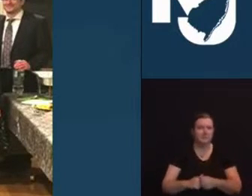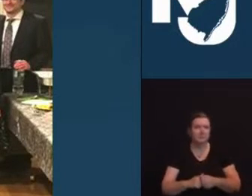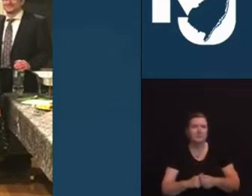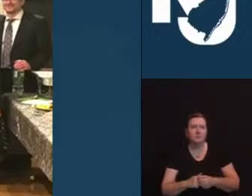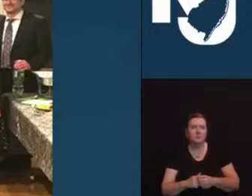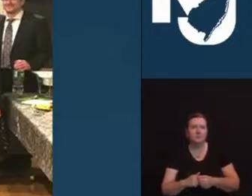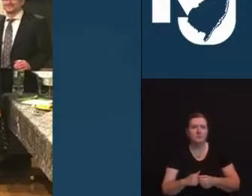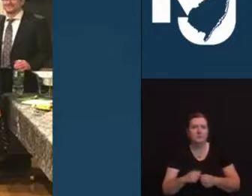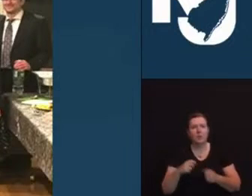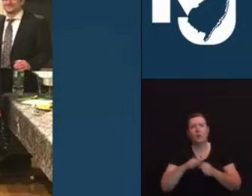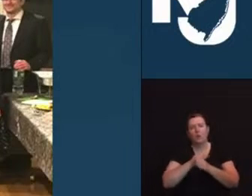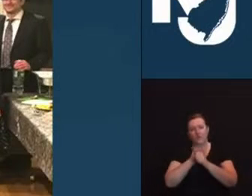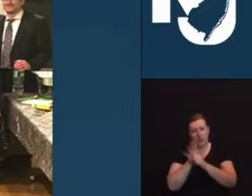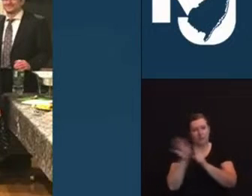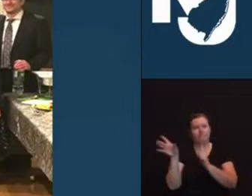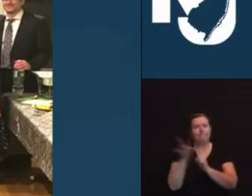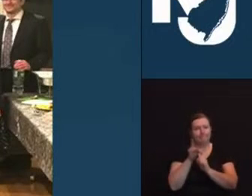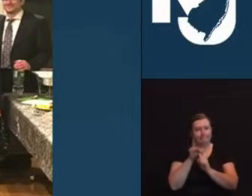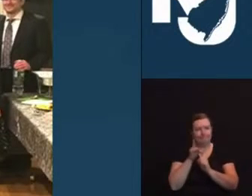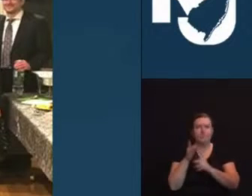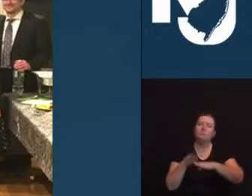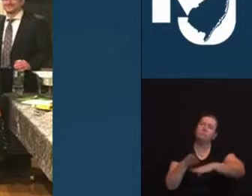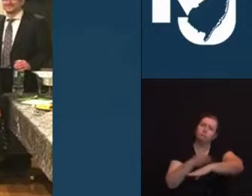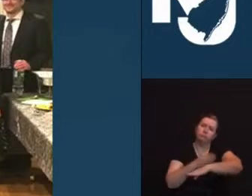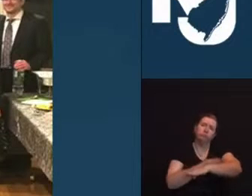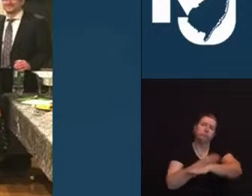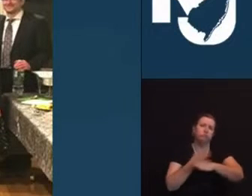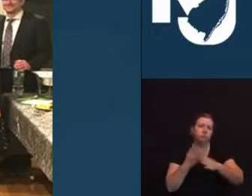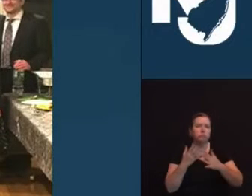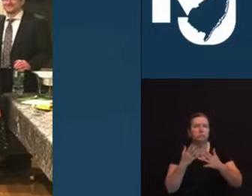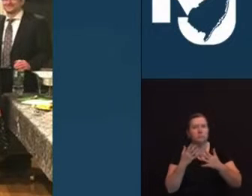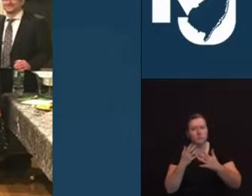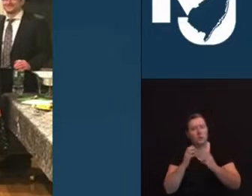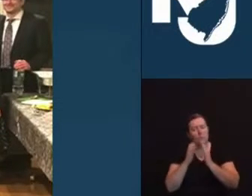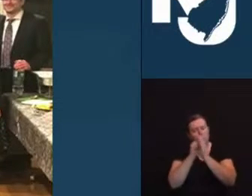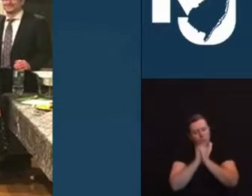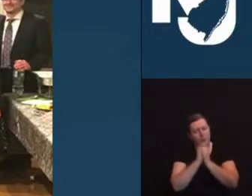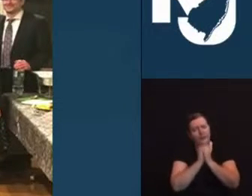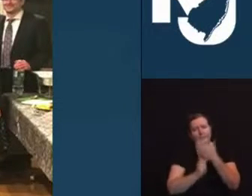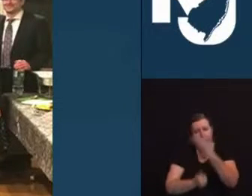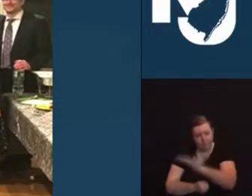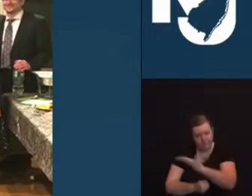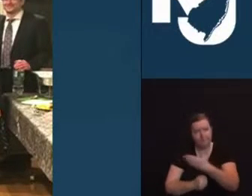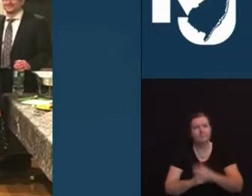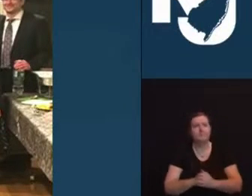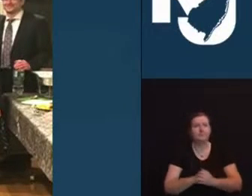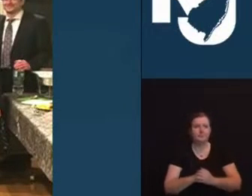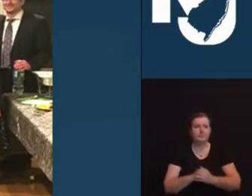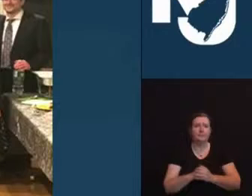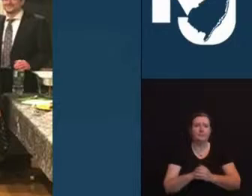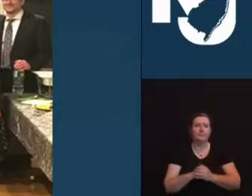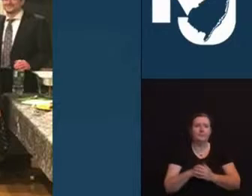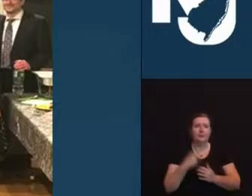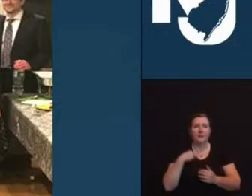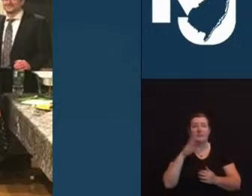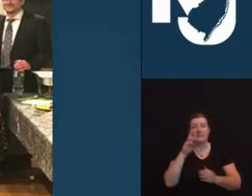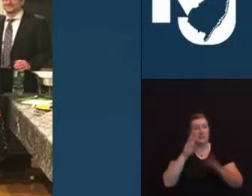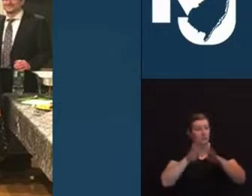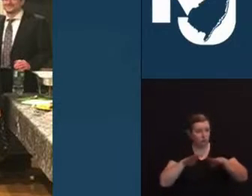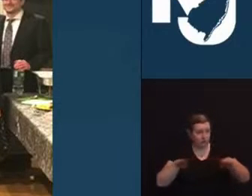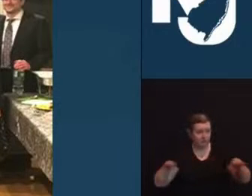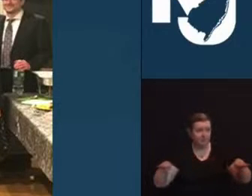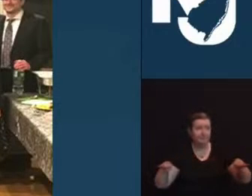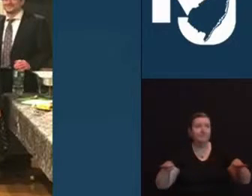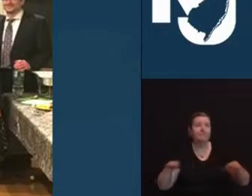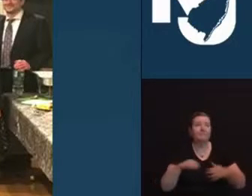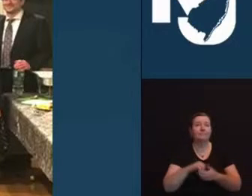positive. She's doing better, but keep her in your prayers. He's also survived by their 6 children, as well as by the families who relied on him